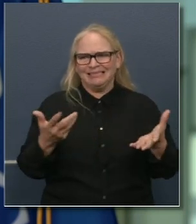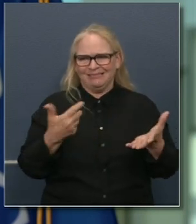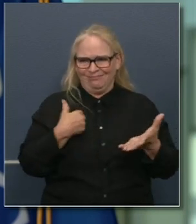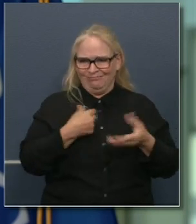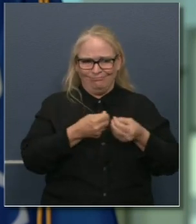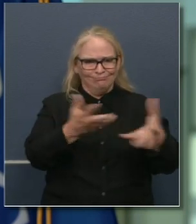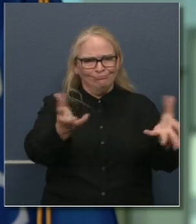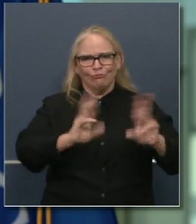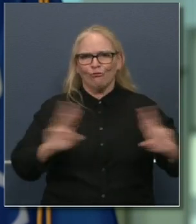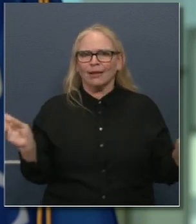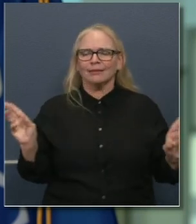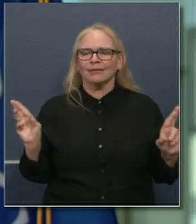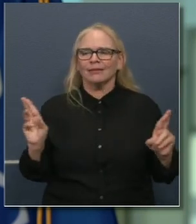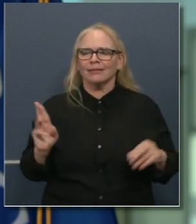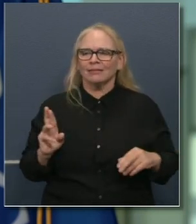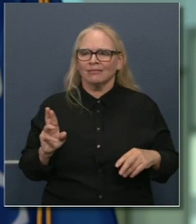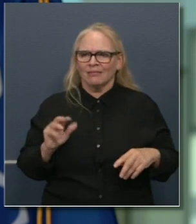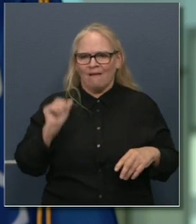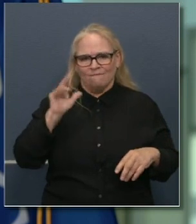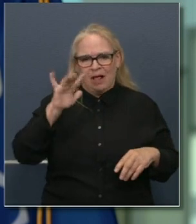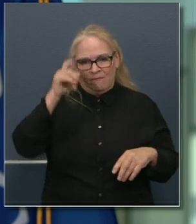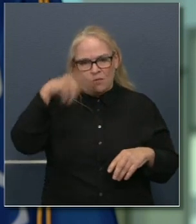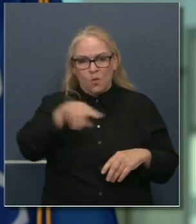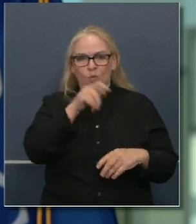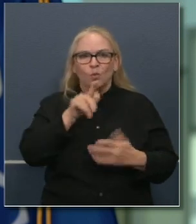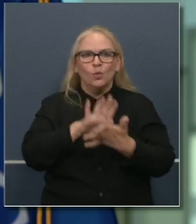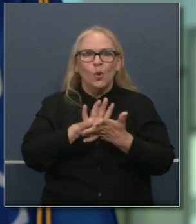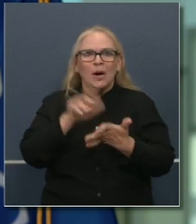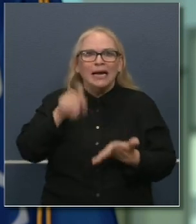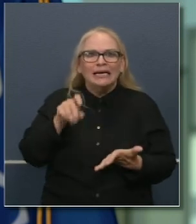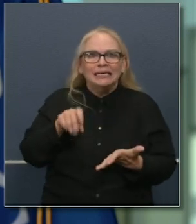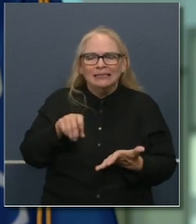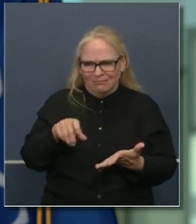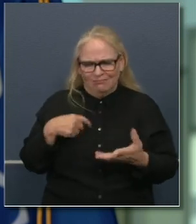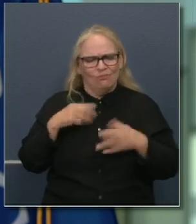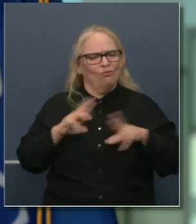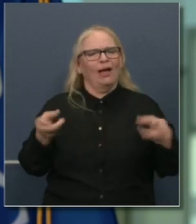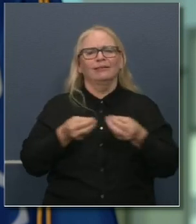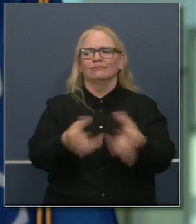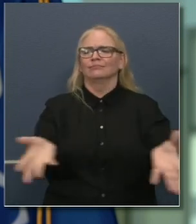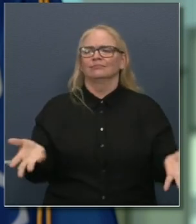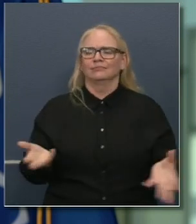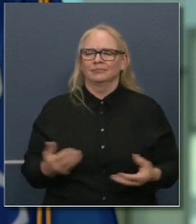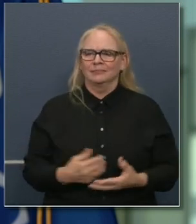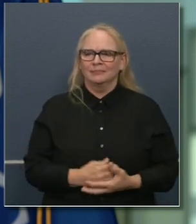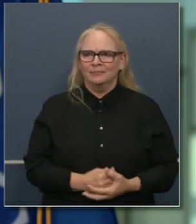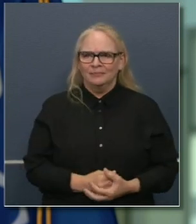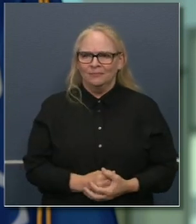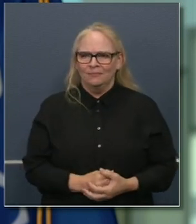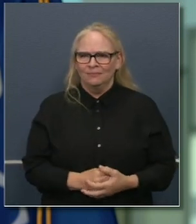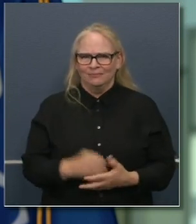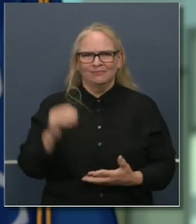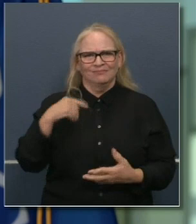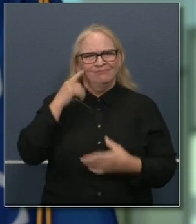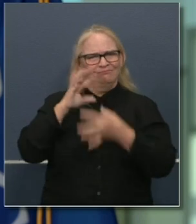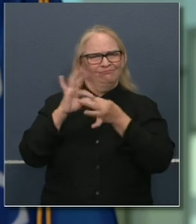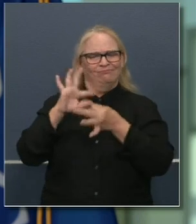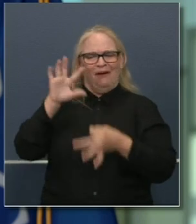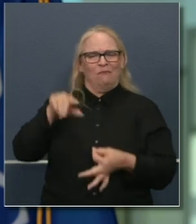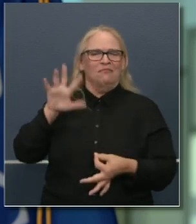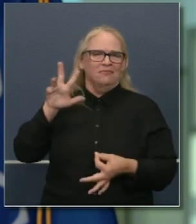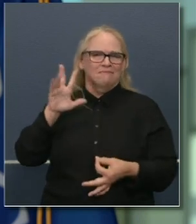budget avail themselves, I think, very favorably. Though, again, I am not naive. You'll invariably find a